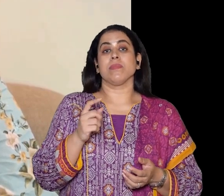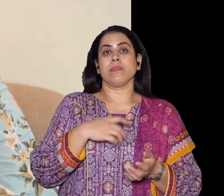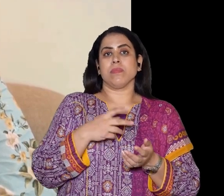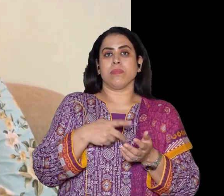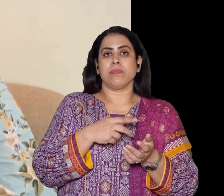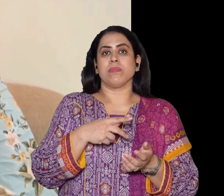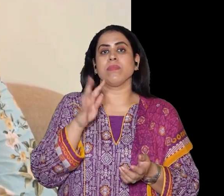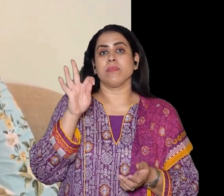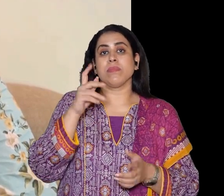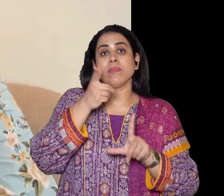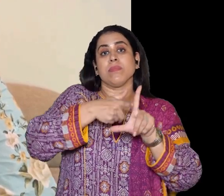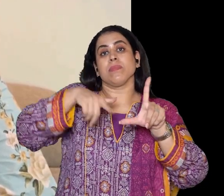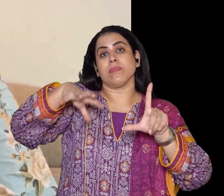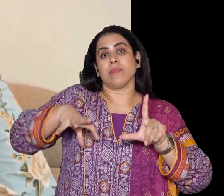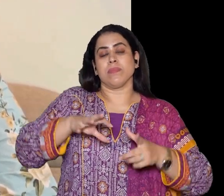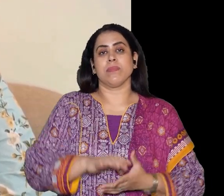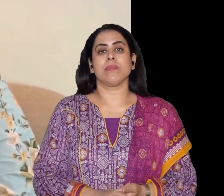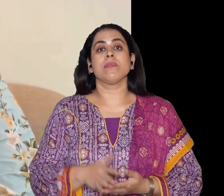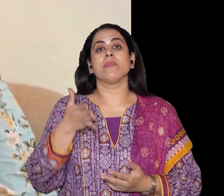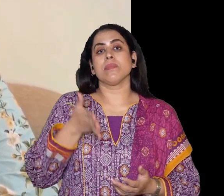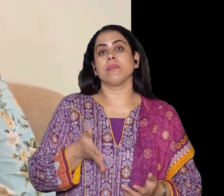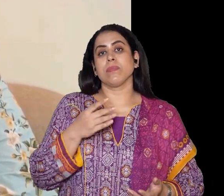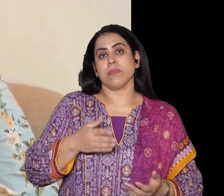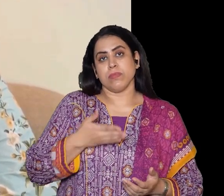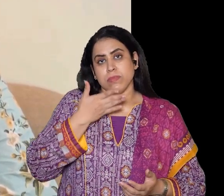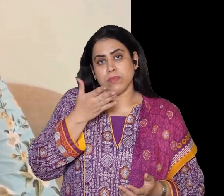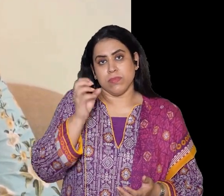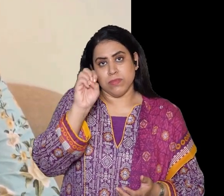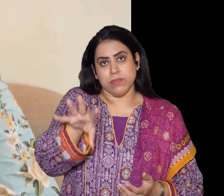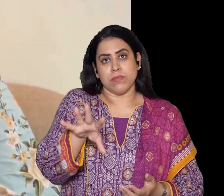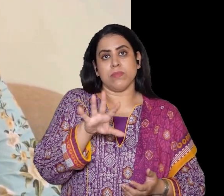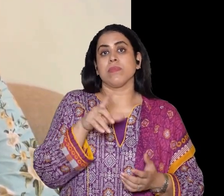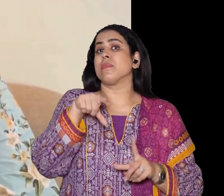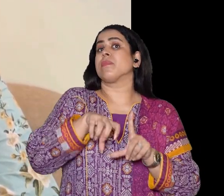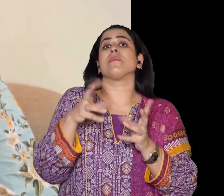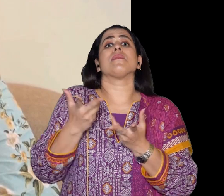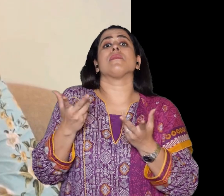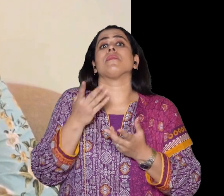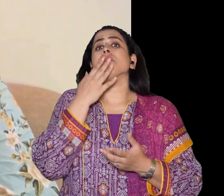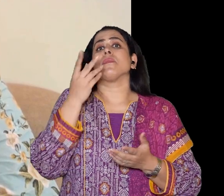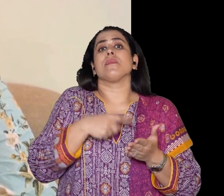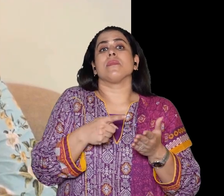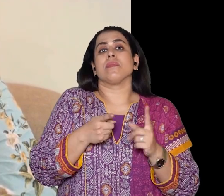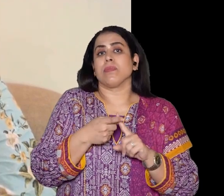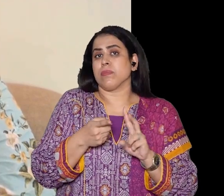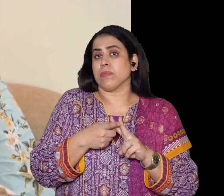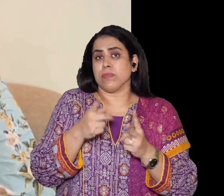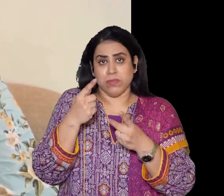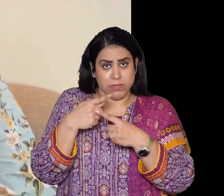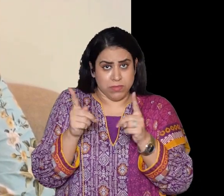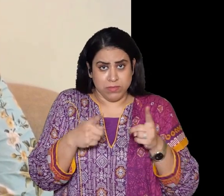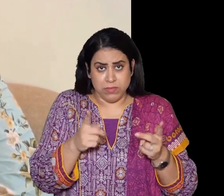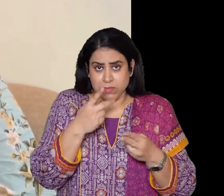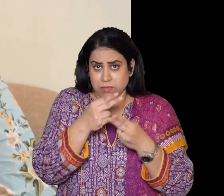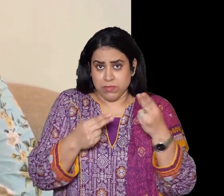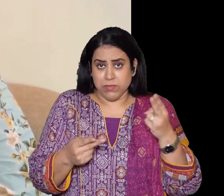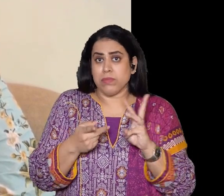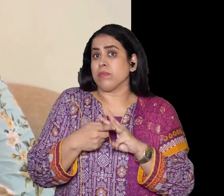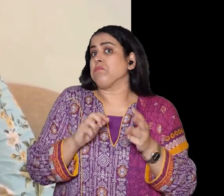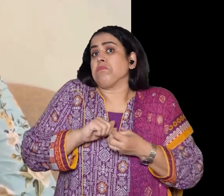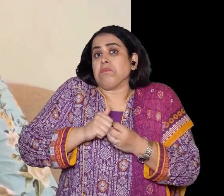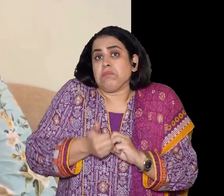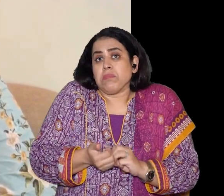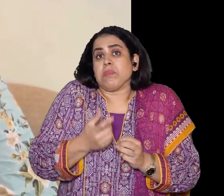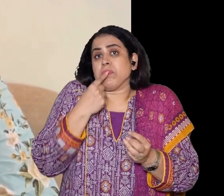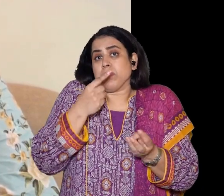diabetologist at Farooq Hospital, Lahore. I am here to give you an overview of what is diabetes, what are its types, how we can